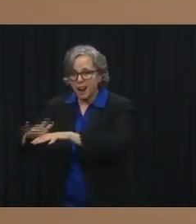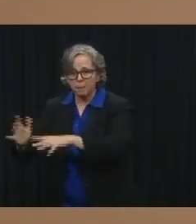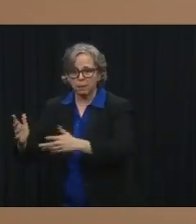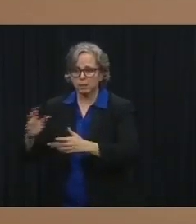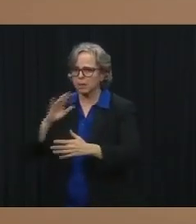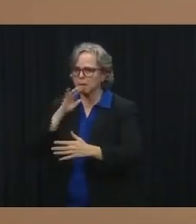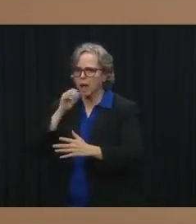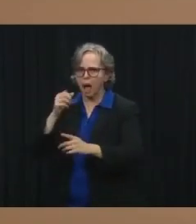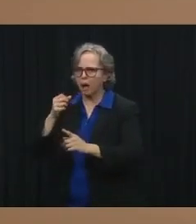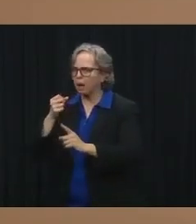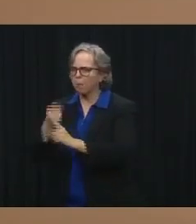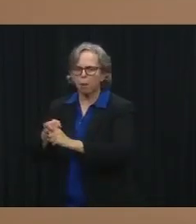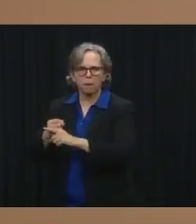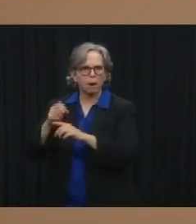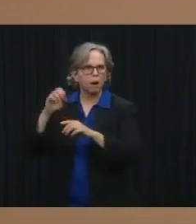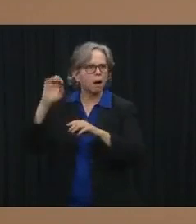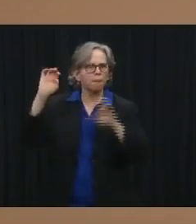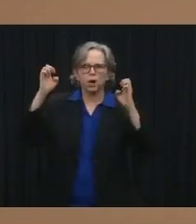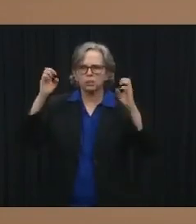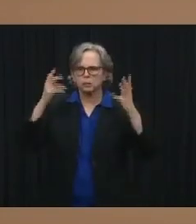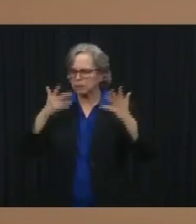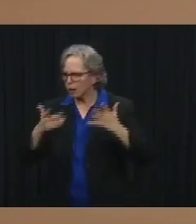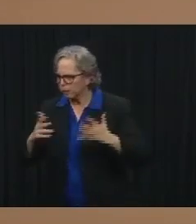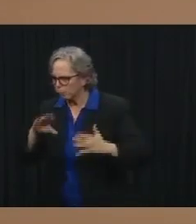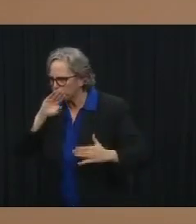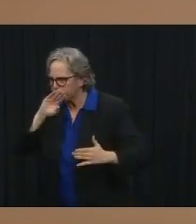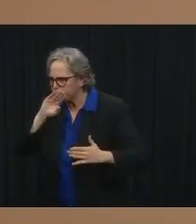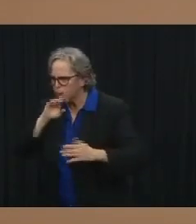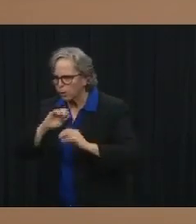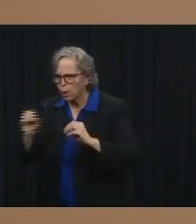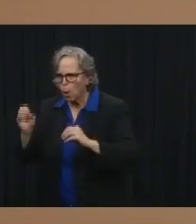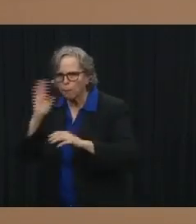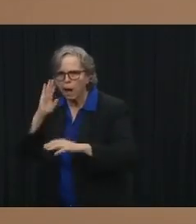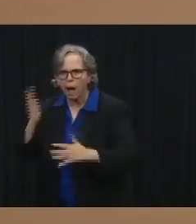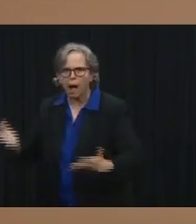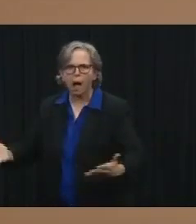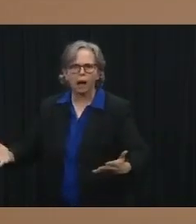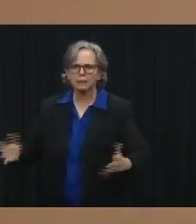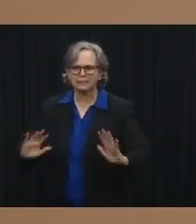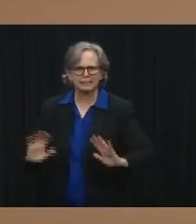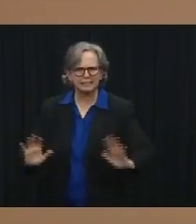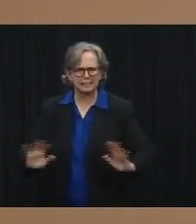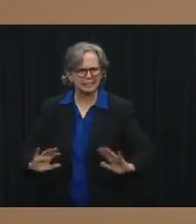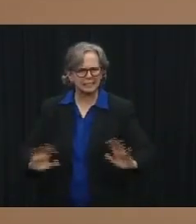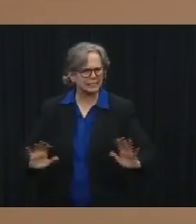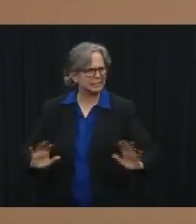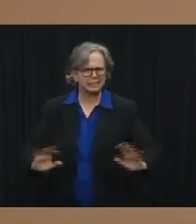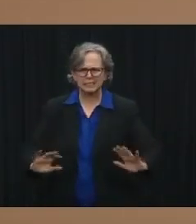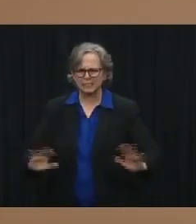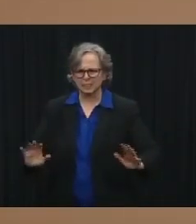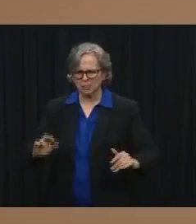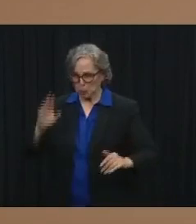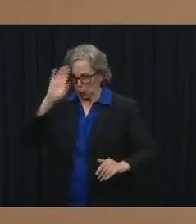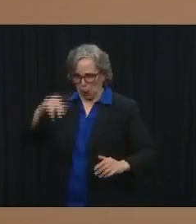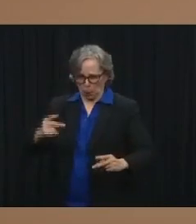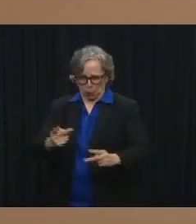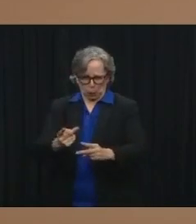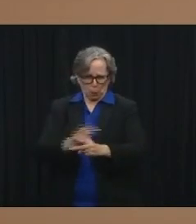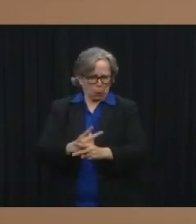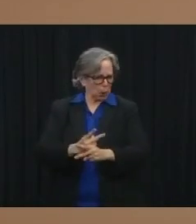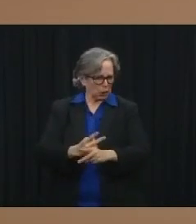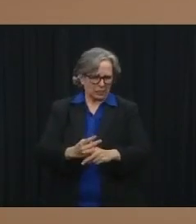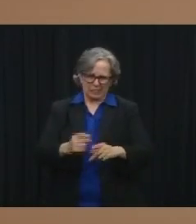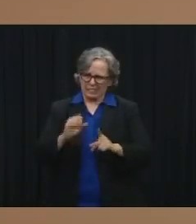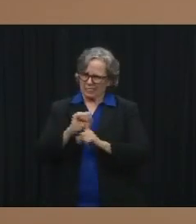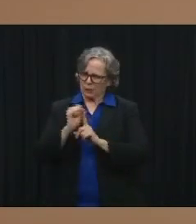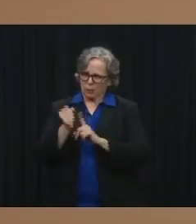point soon, in a worst case scenario, had we done nothing in Ohio, and we're doing everything the science has said to do